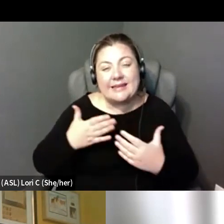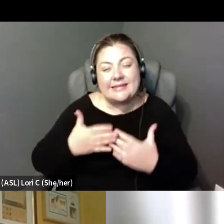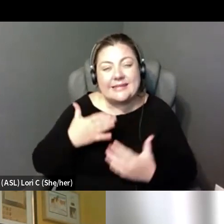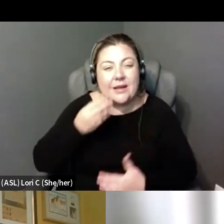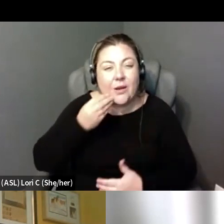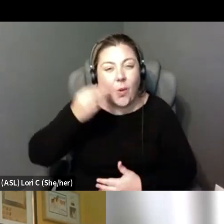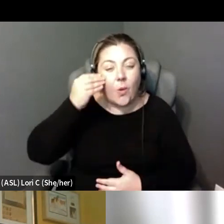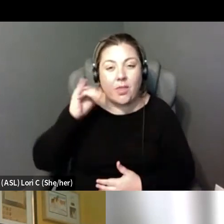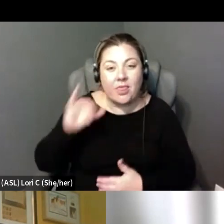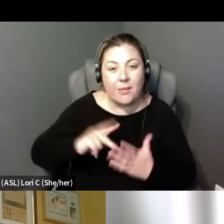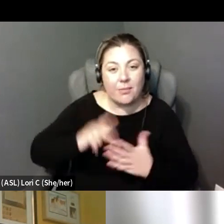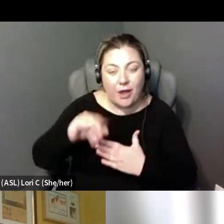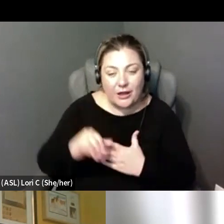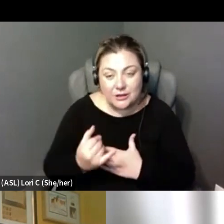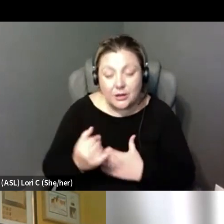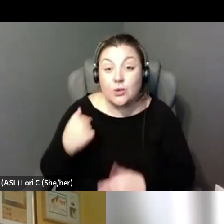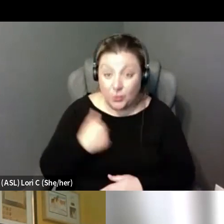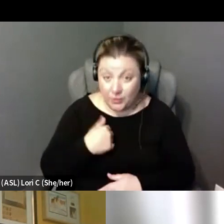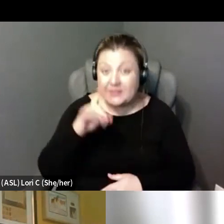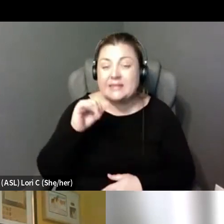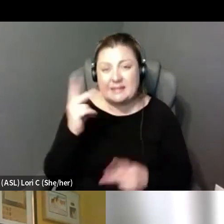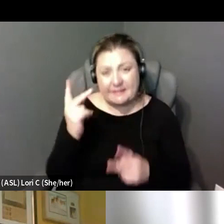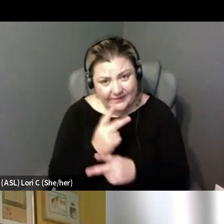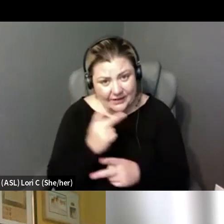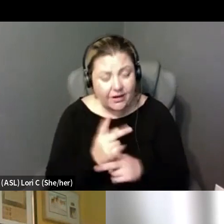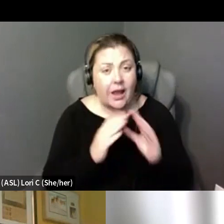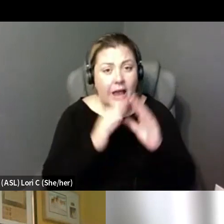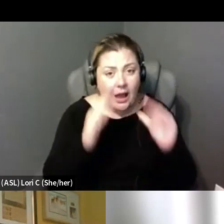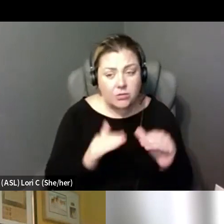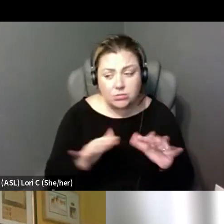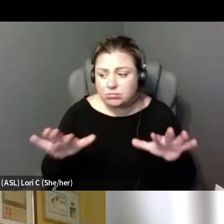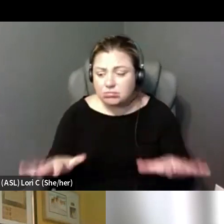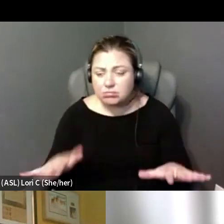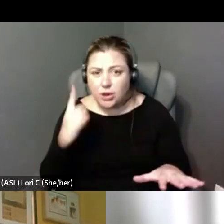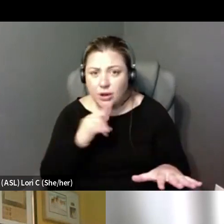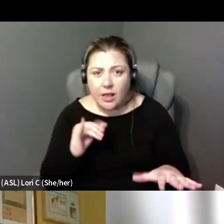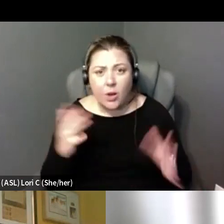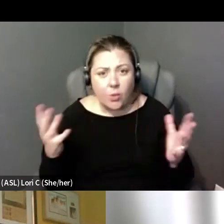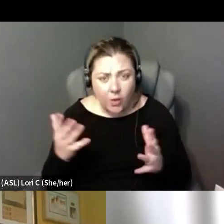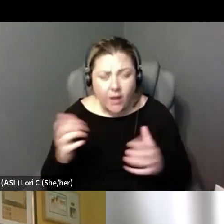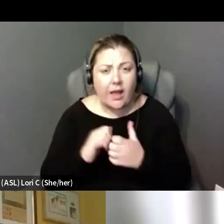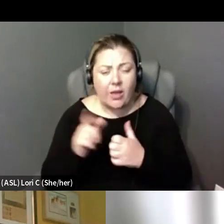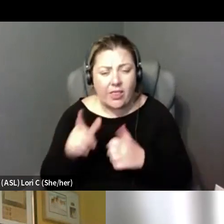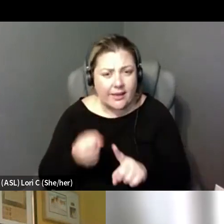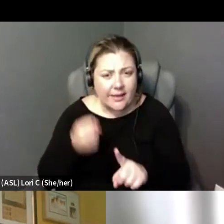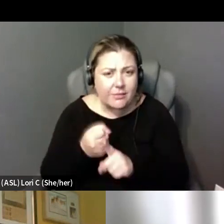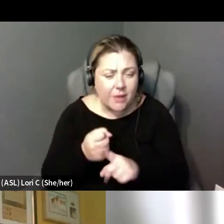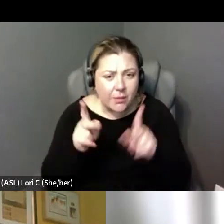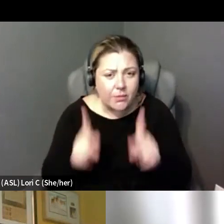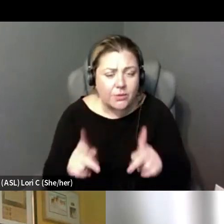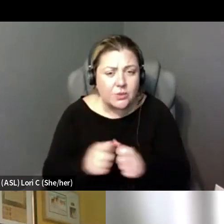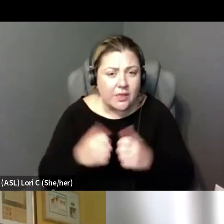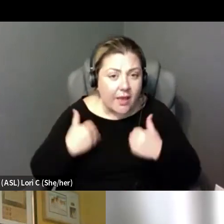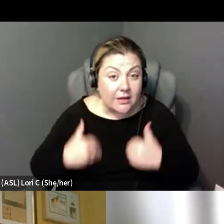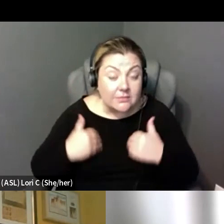housing as an indicator and violations in housing as they relate to asthma rates. And so